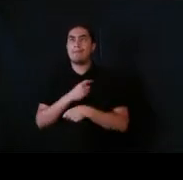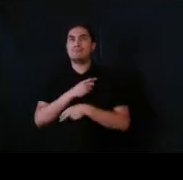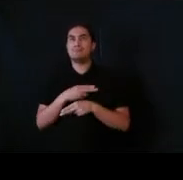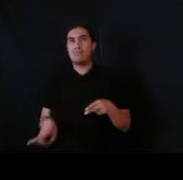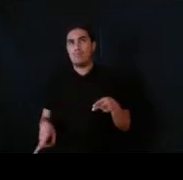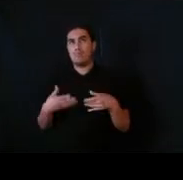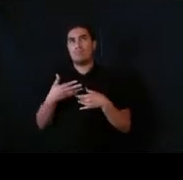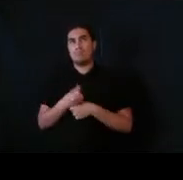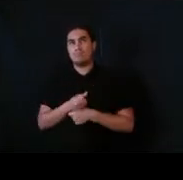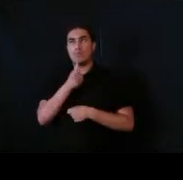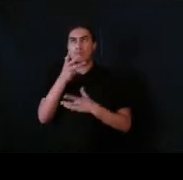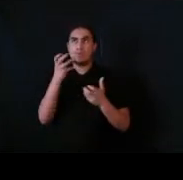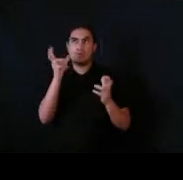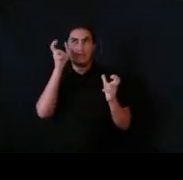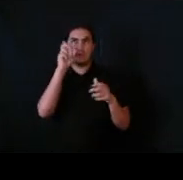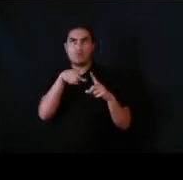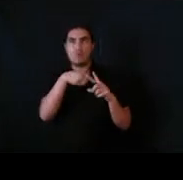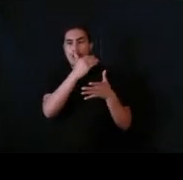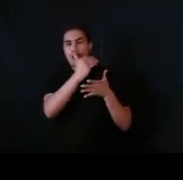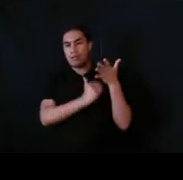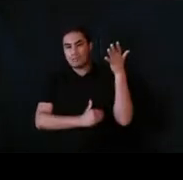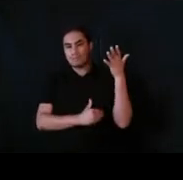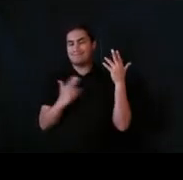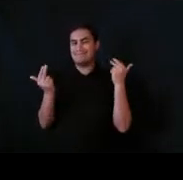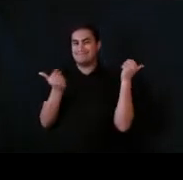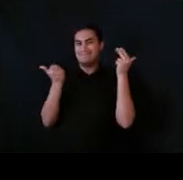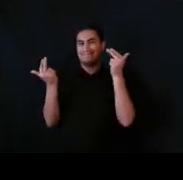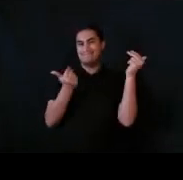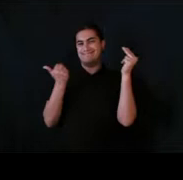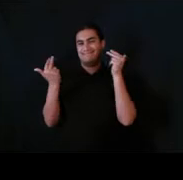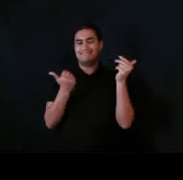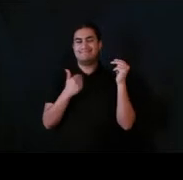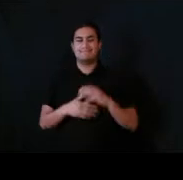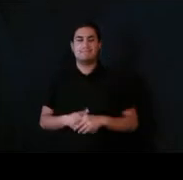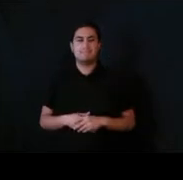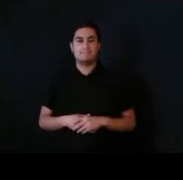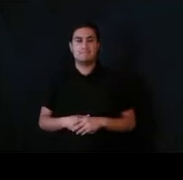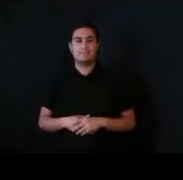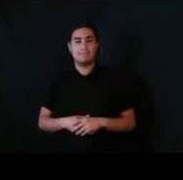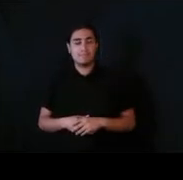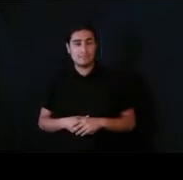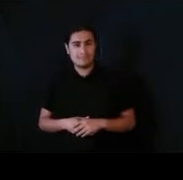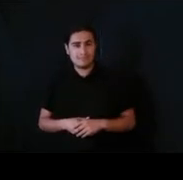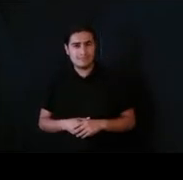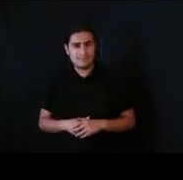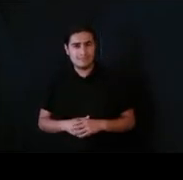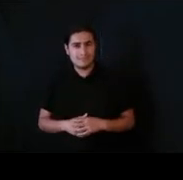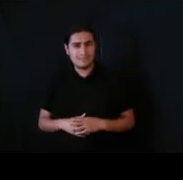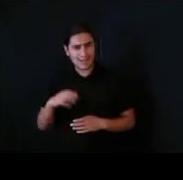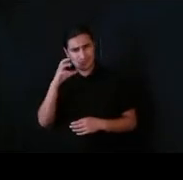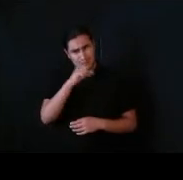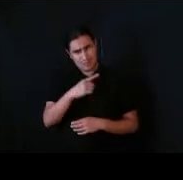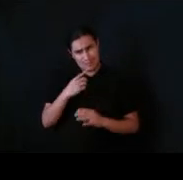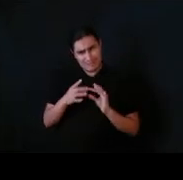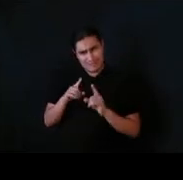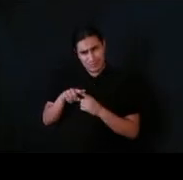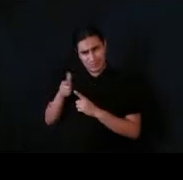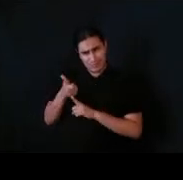who wants to listen to all this um we are i assume you were trying to say that to yourself